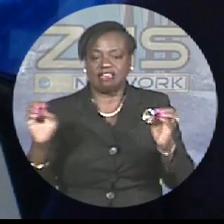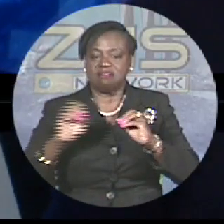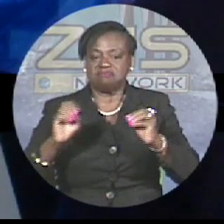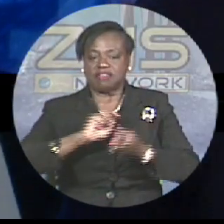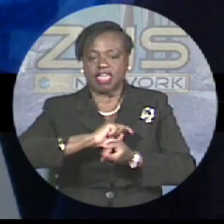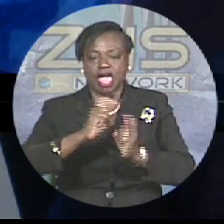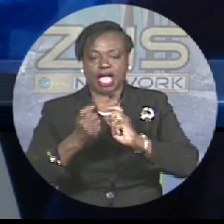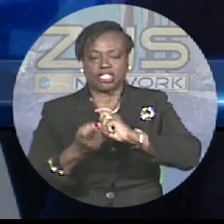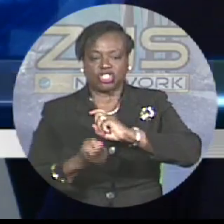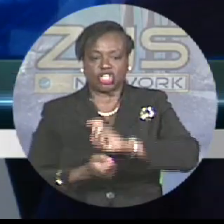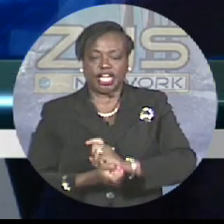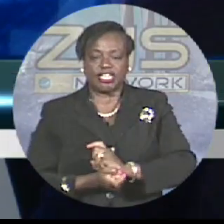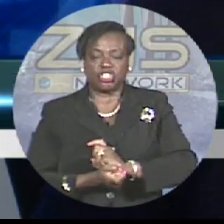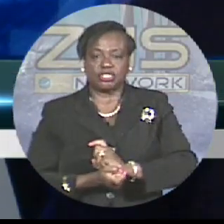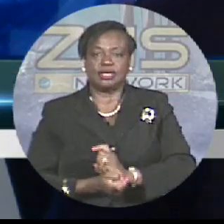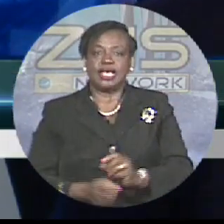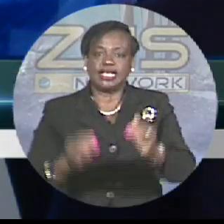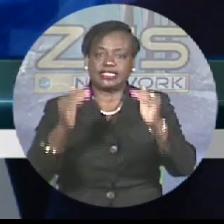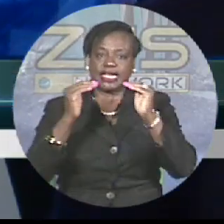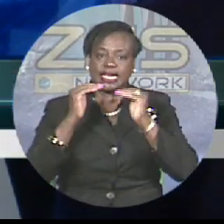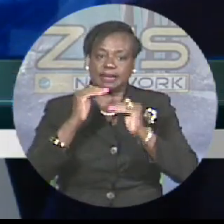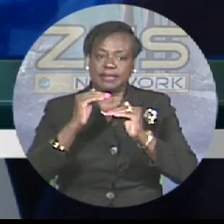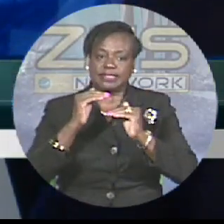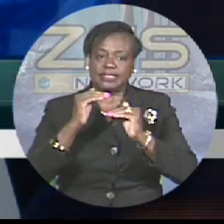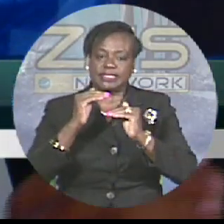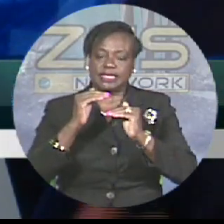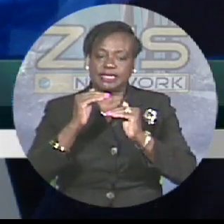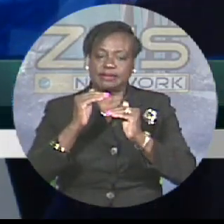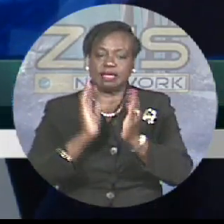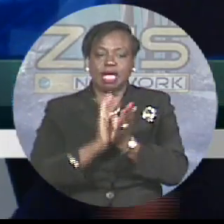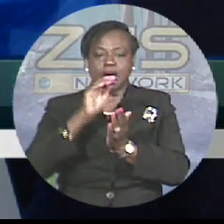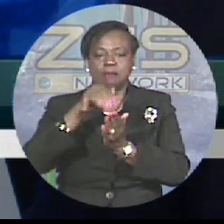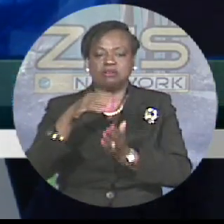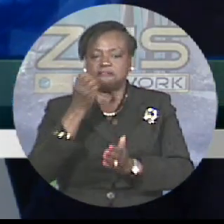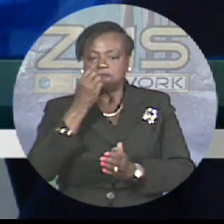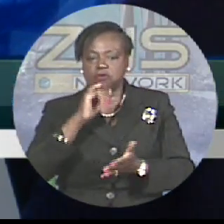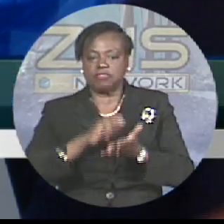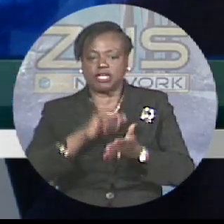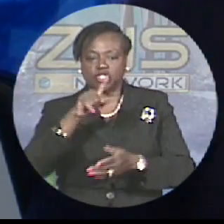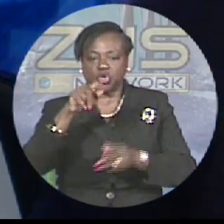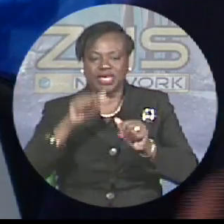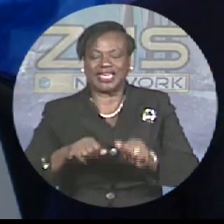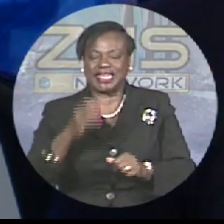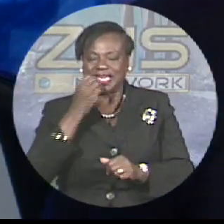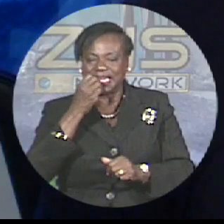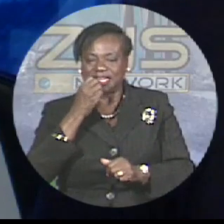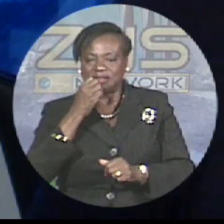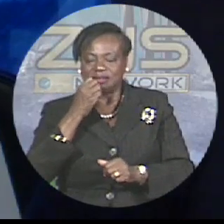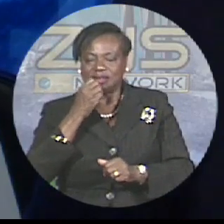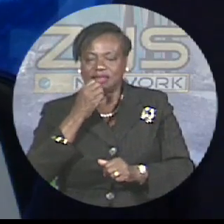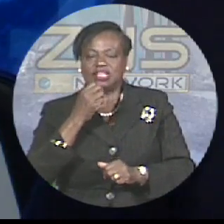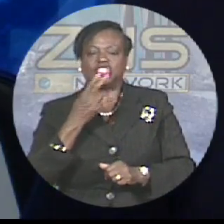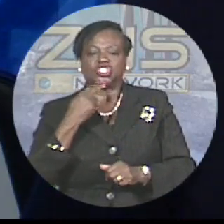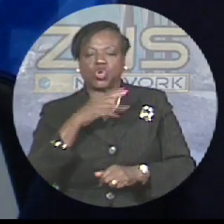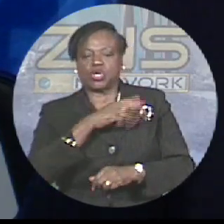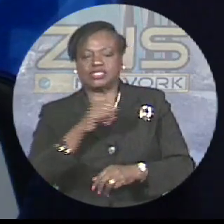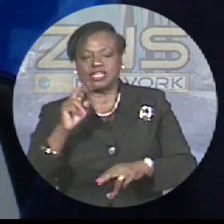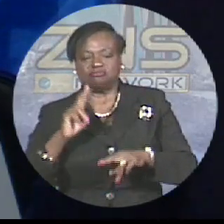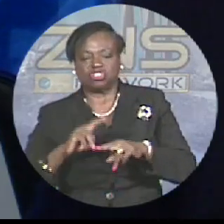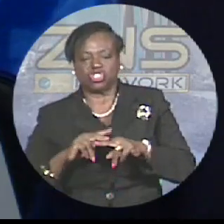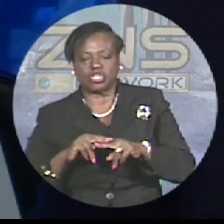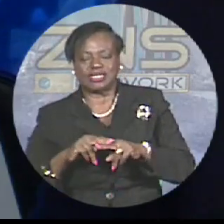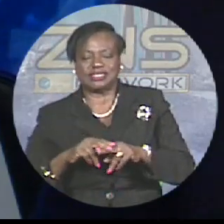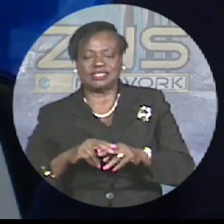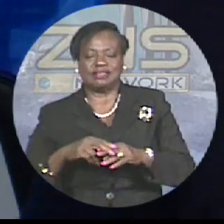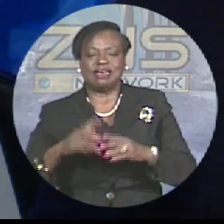You know, this limited amount of food substitute intake, which is like sodium, a lot of excess sugars. And so the diet